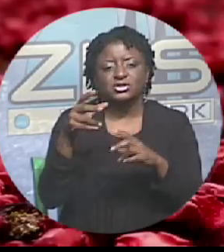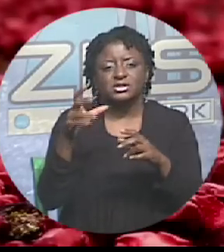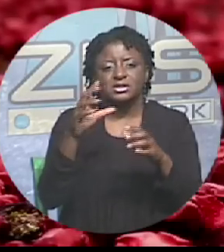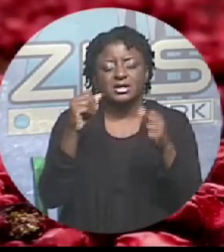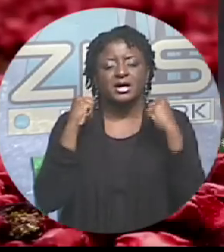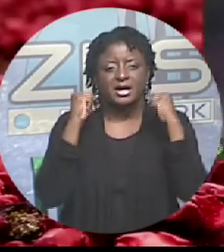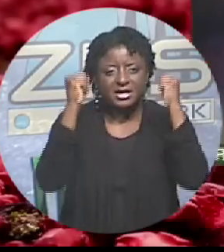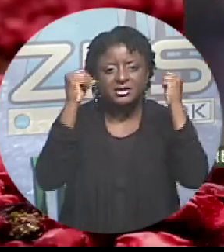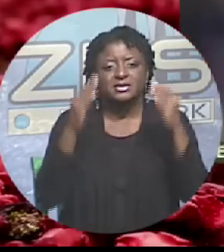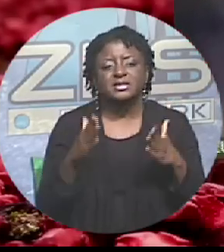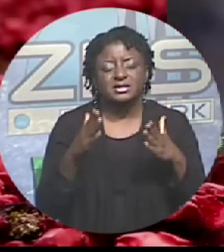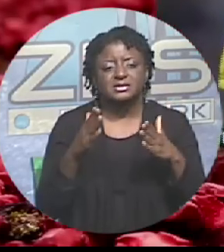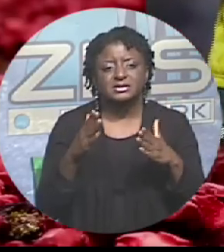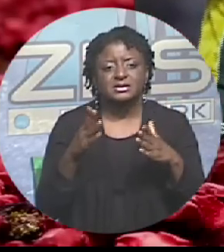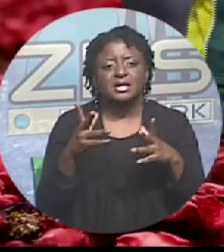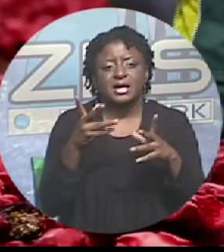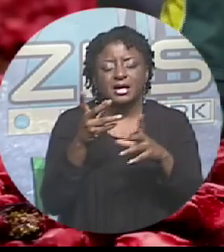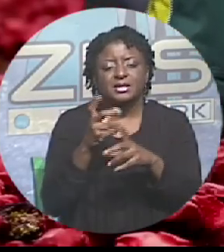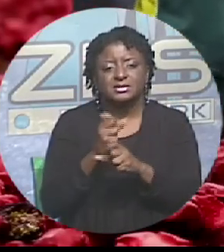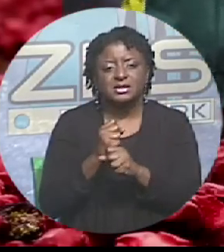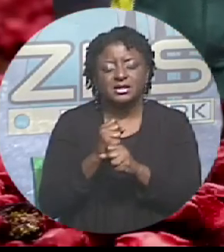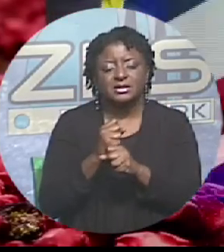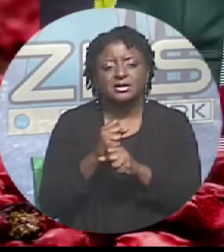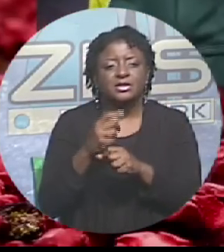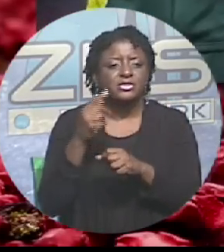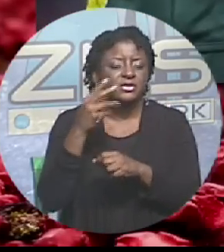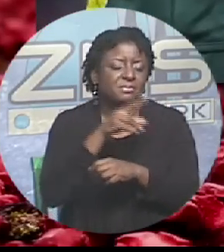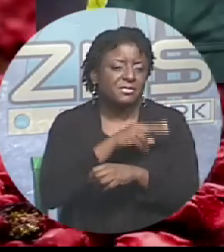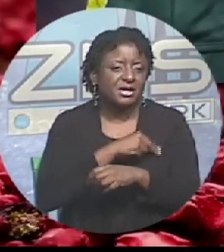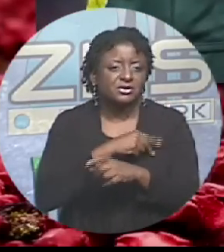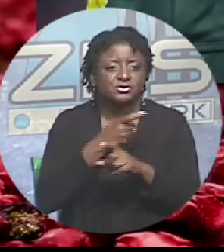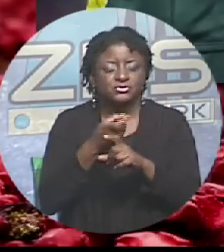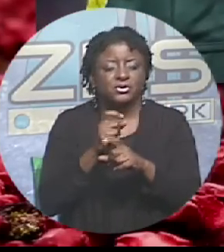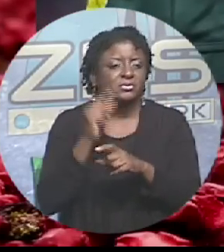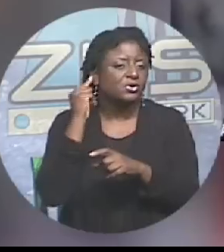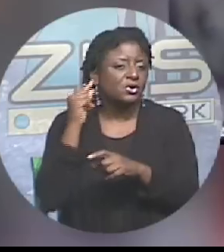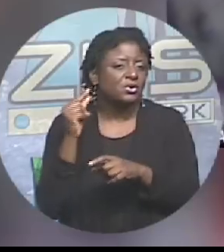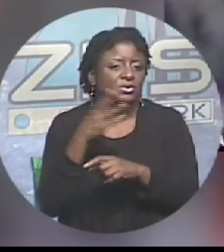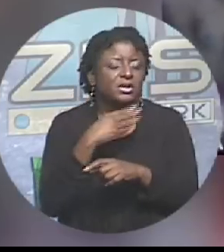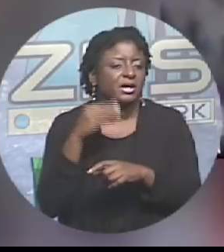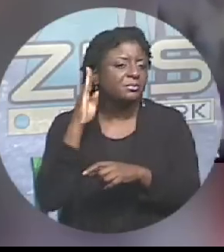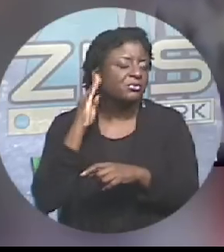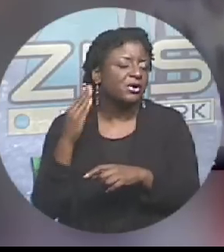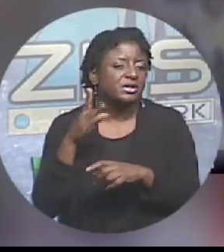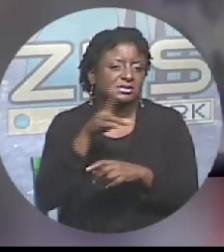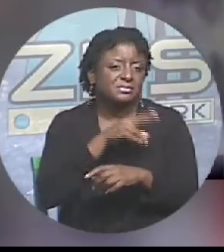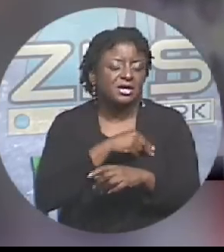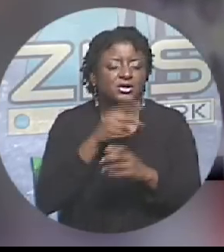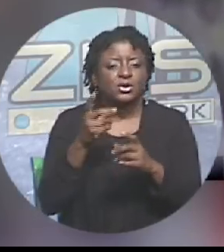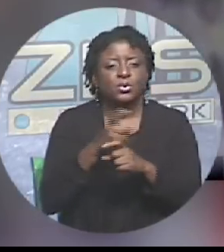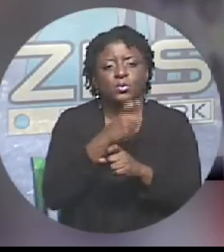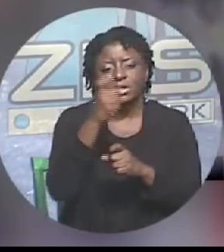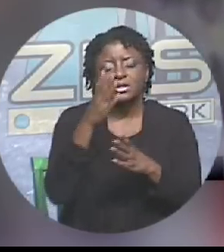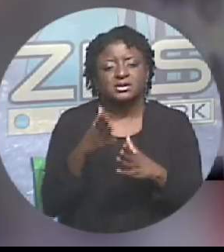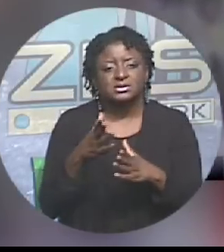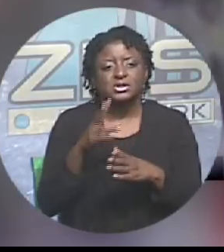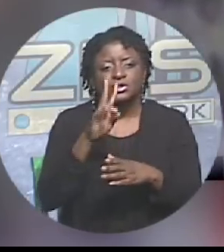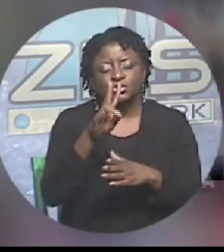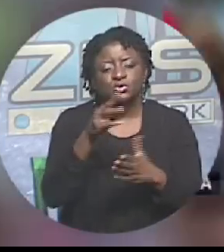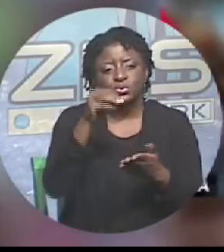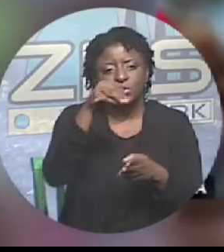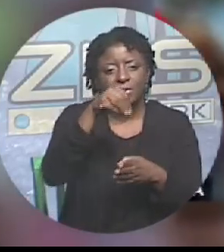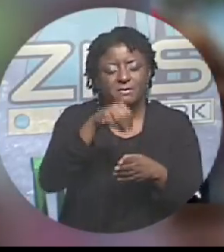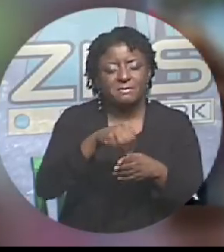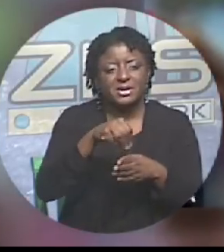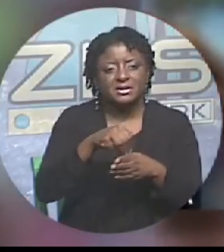and bronze medal winners from the women's 800 meters at the London Olympic Games. The two middle distance runners aren't the only ones